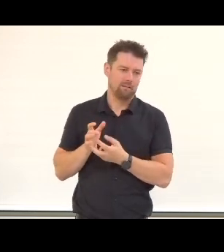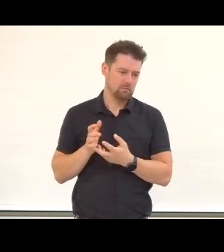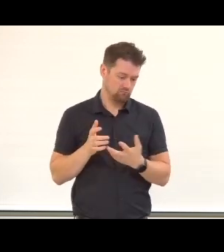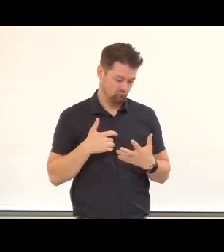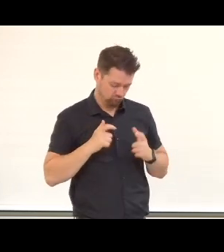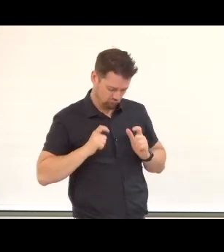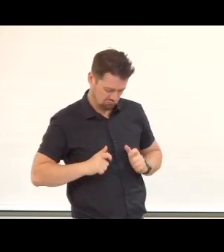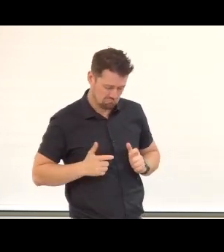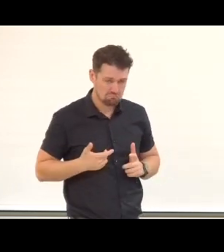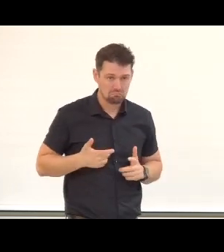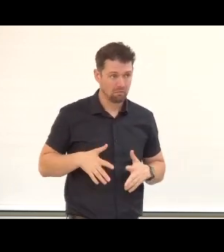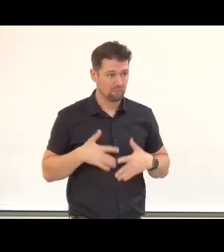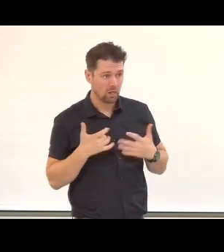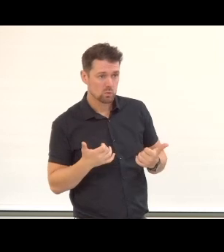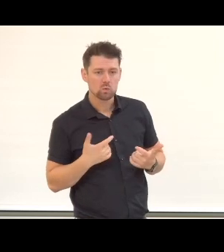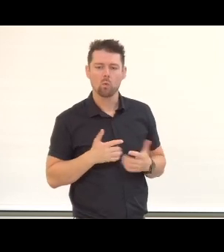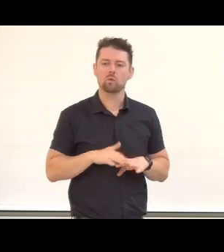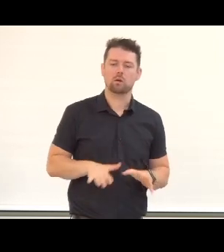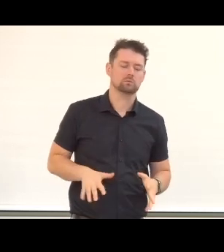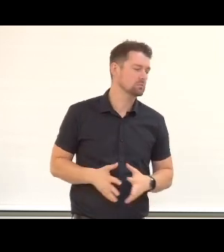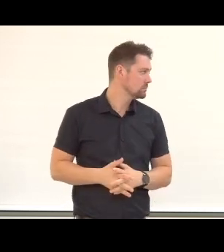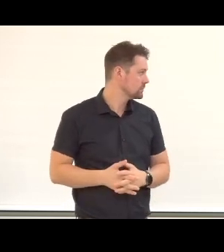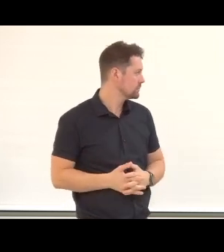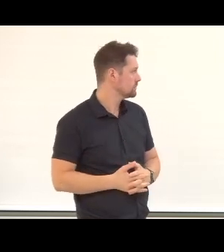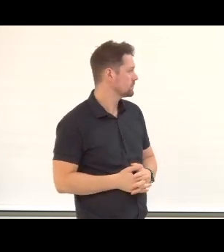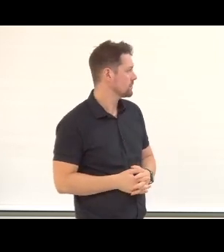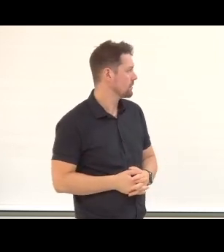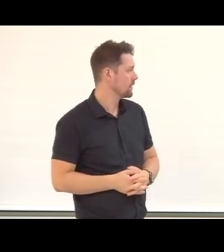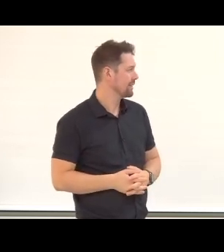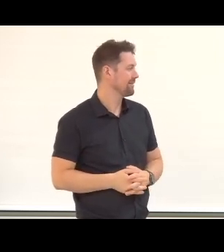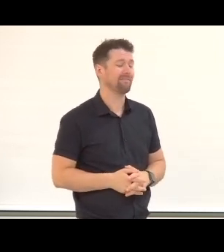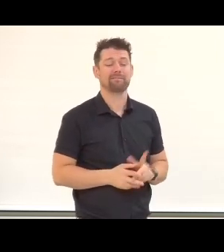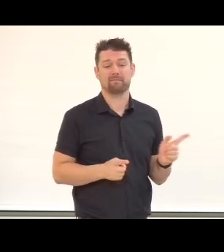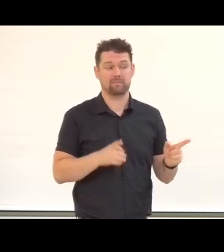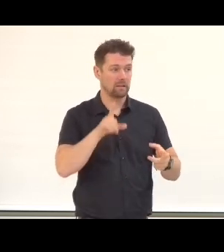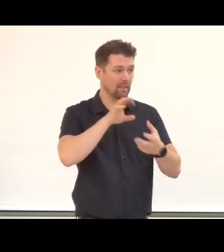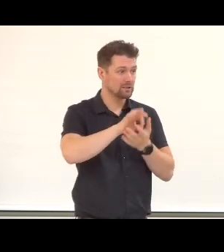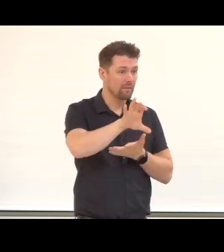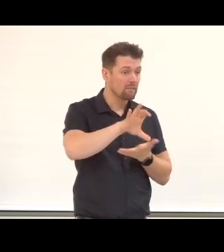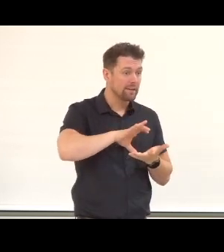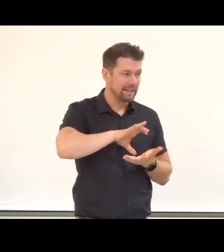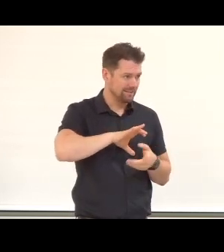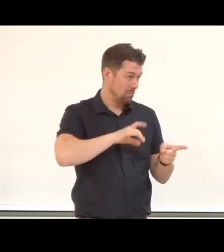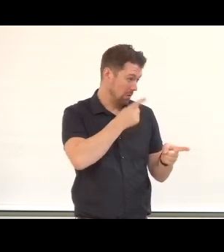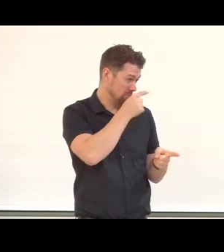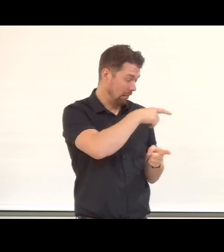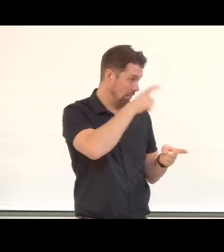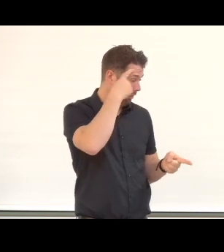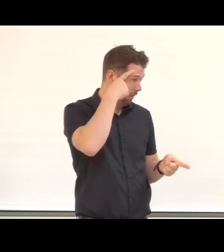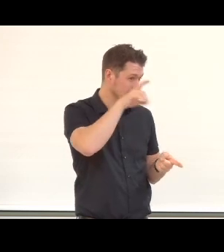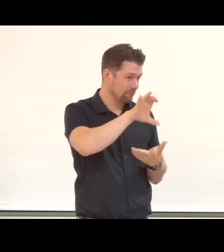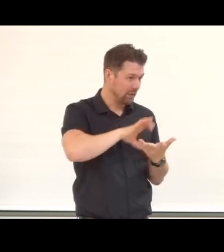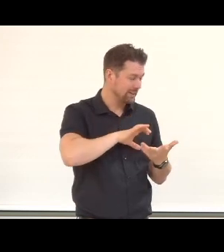how applicable their product is for this environment. So. And this is a good point about funding, because maybe this question will also come up.